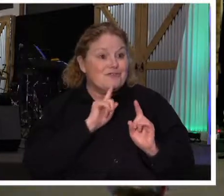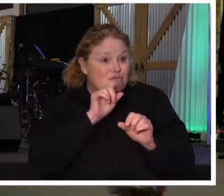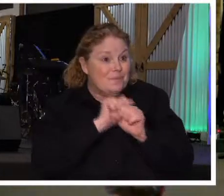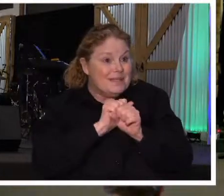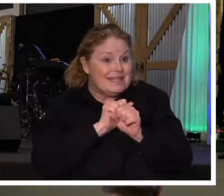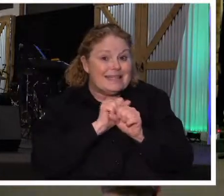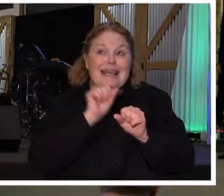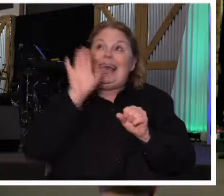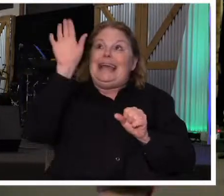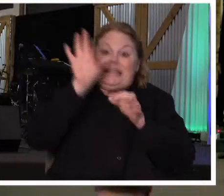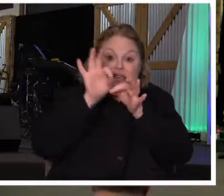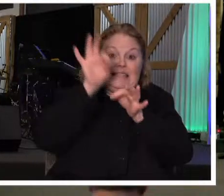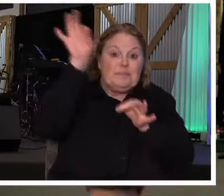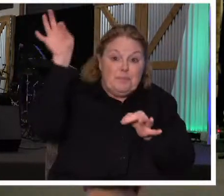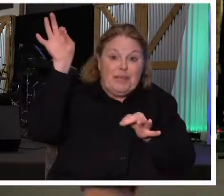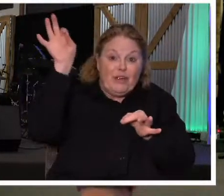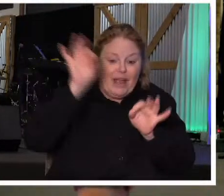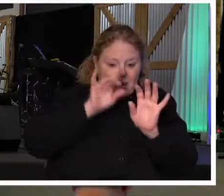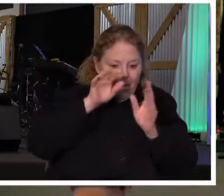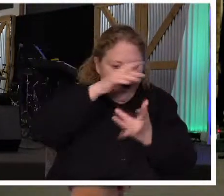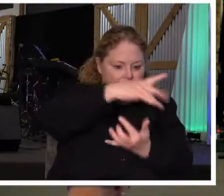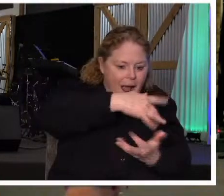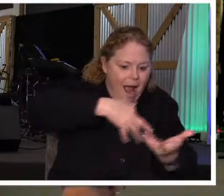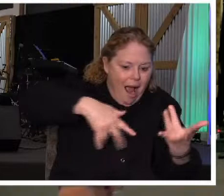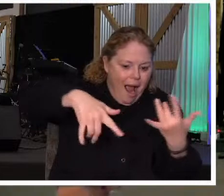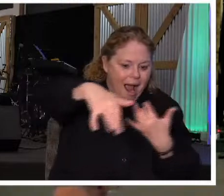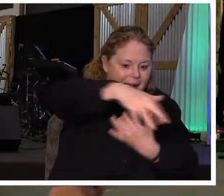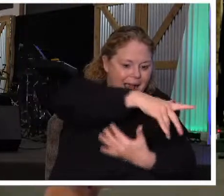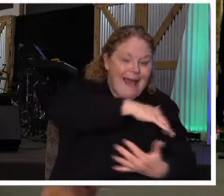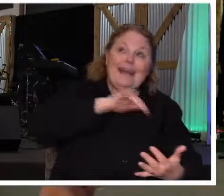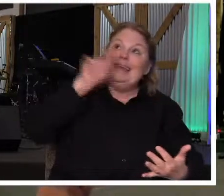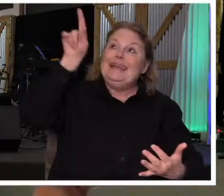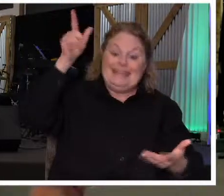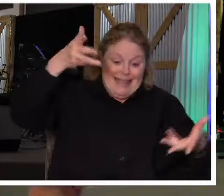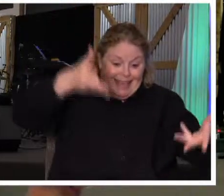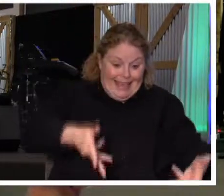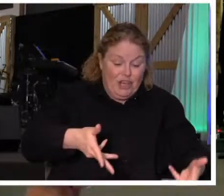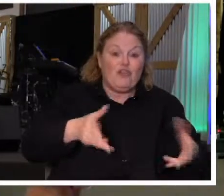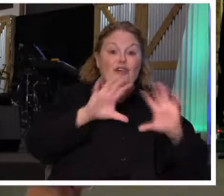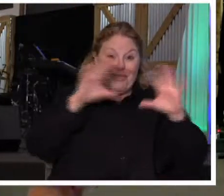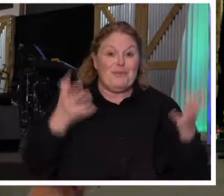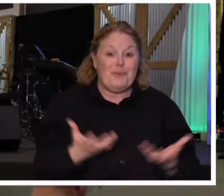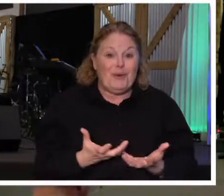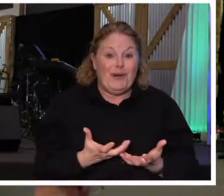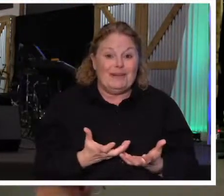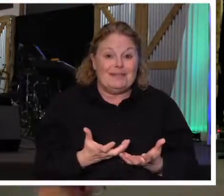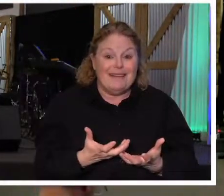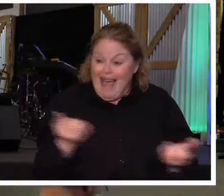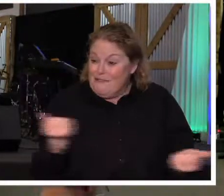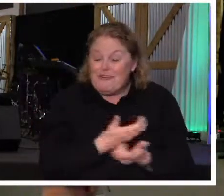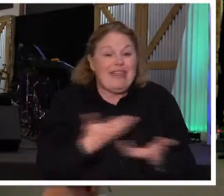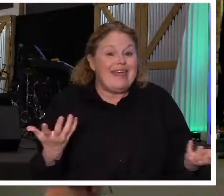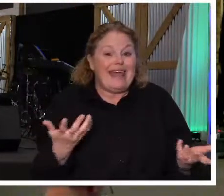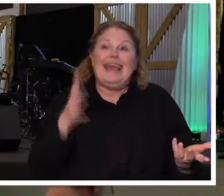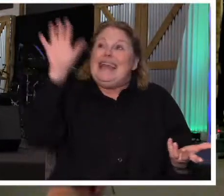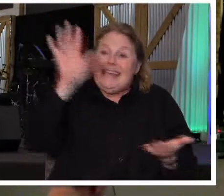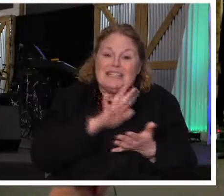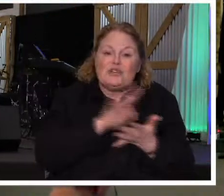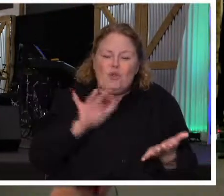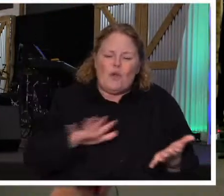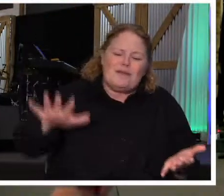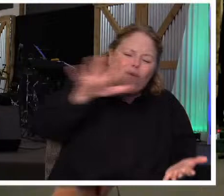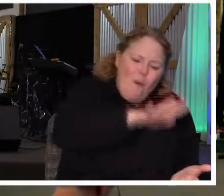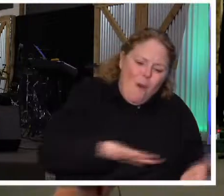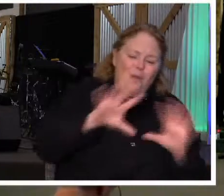reality above and beyond all of this, and the presence of God, the glory of God, is encompassing everything that